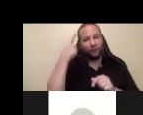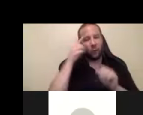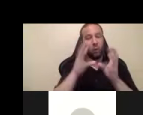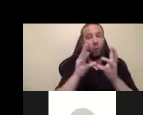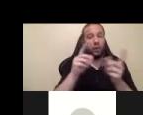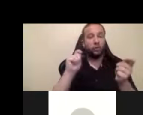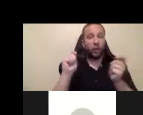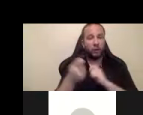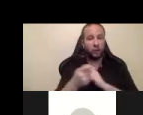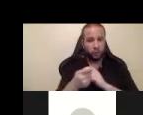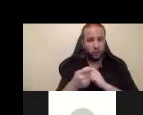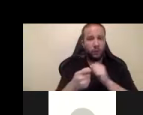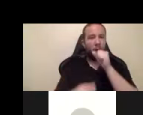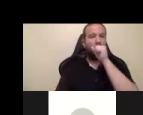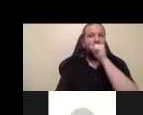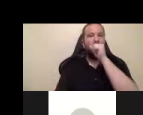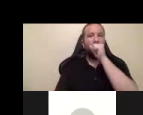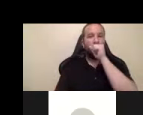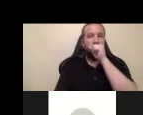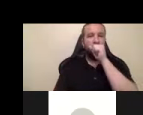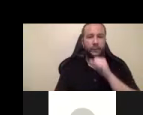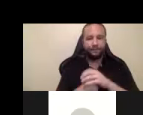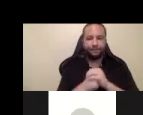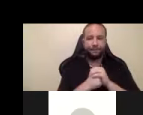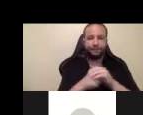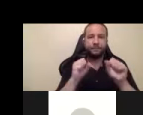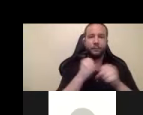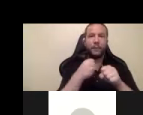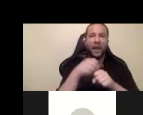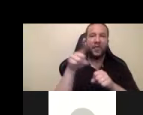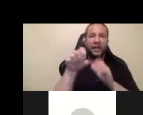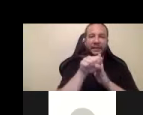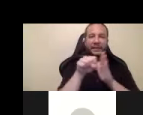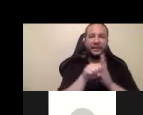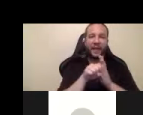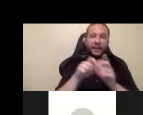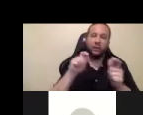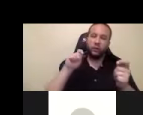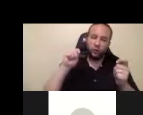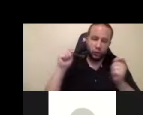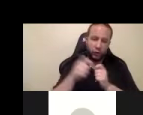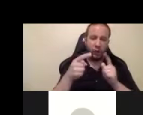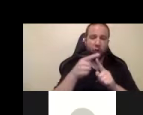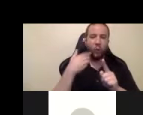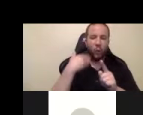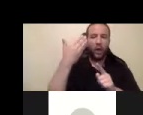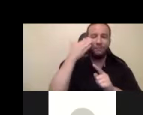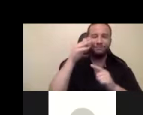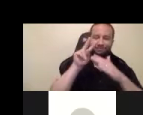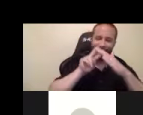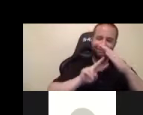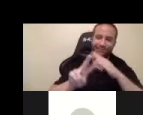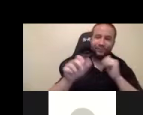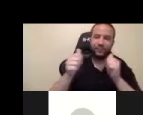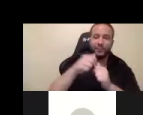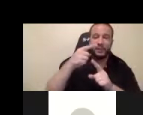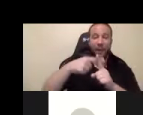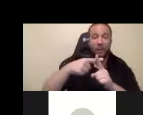making the state adaptive to the changes that we know are coming as a result of increased